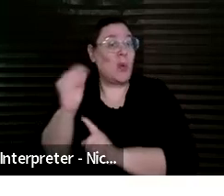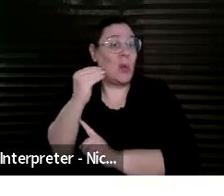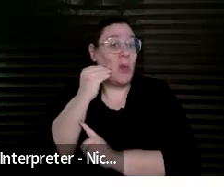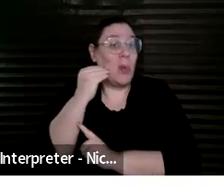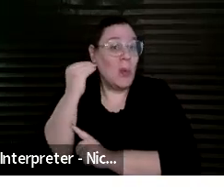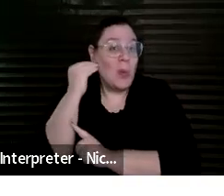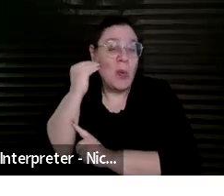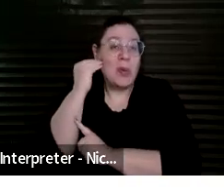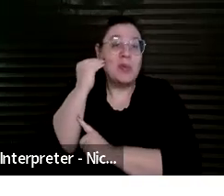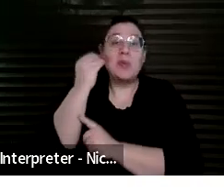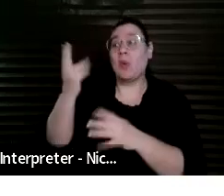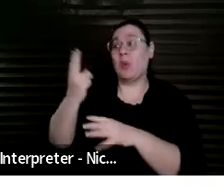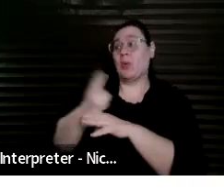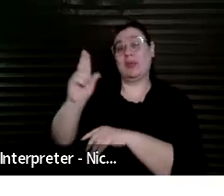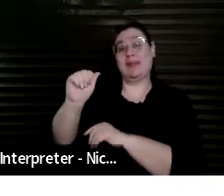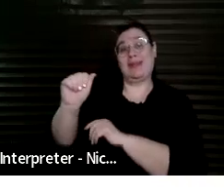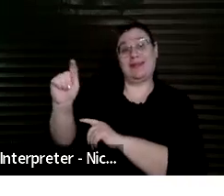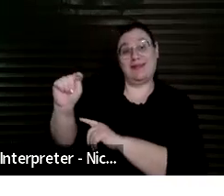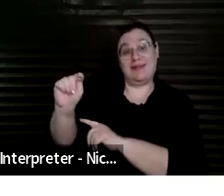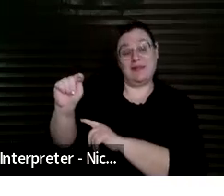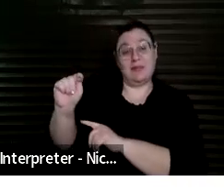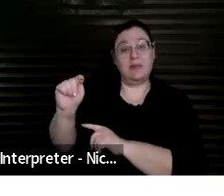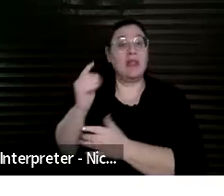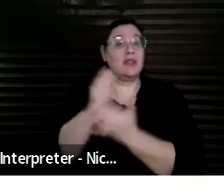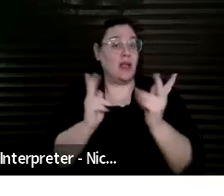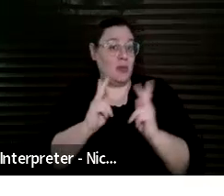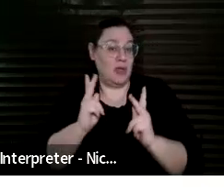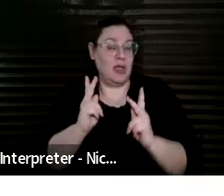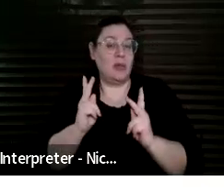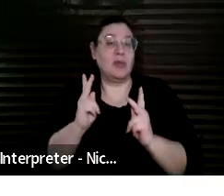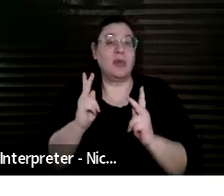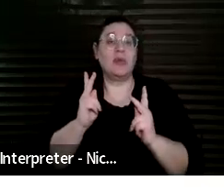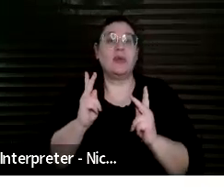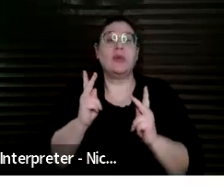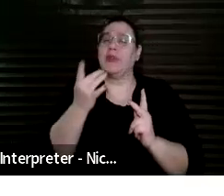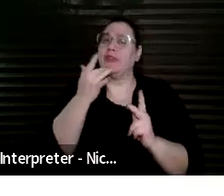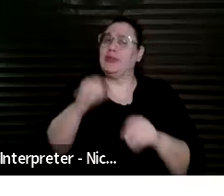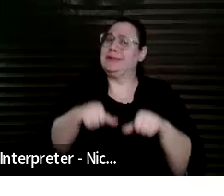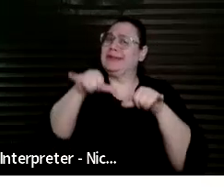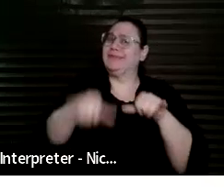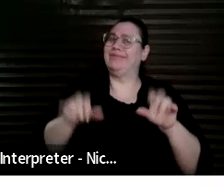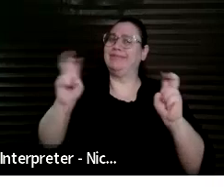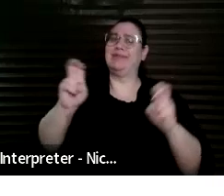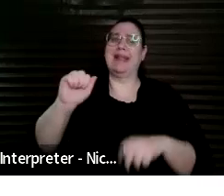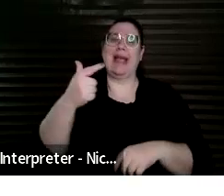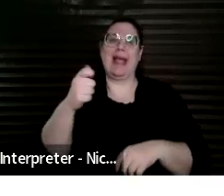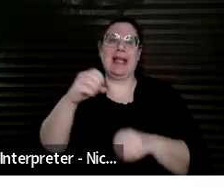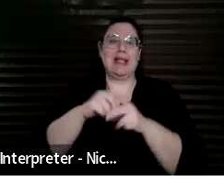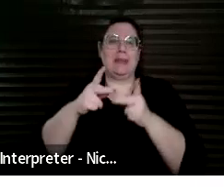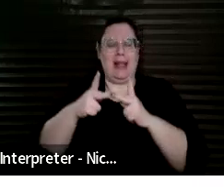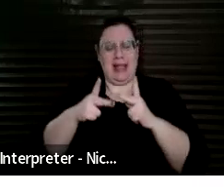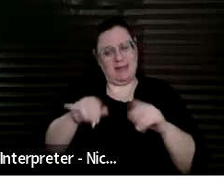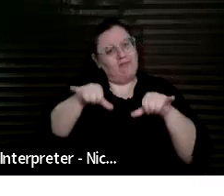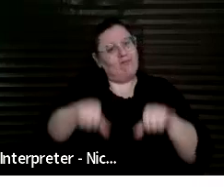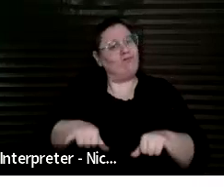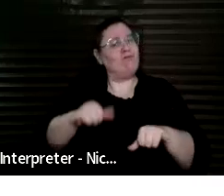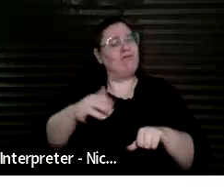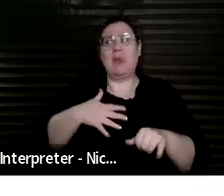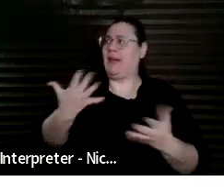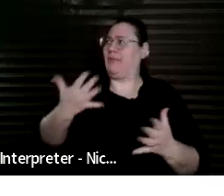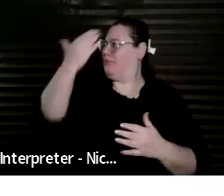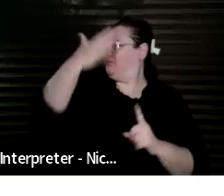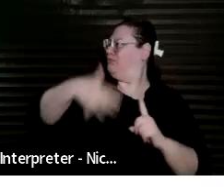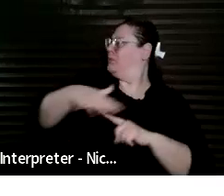people choose to age in place in familiar surroundings. Modifying the home and using AT can support